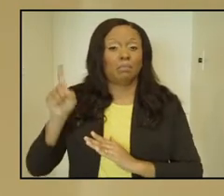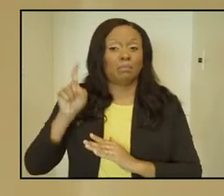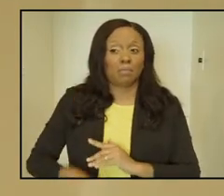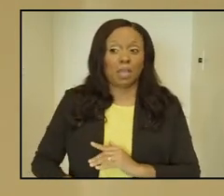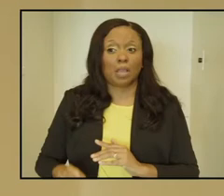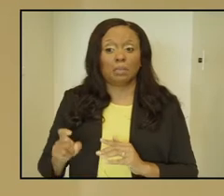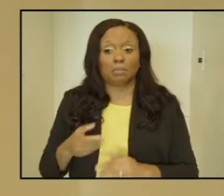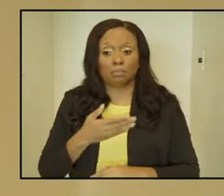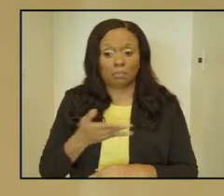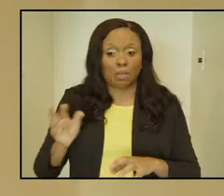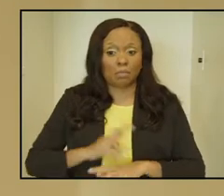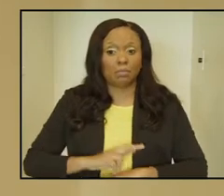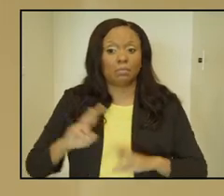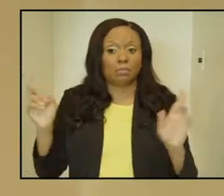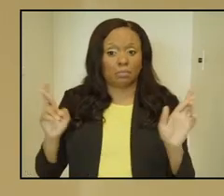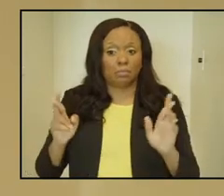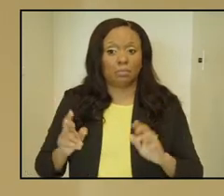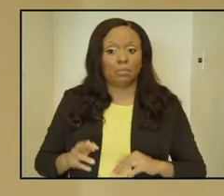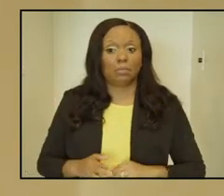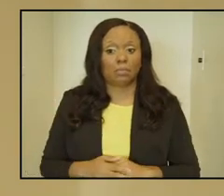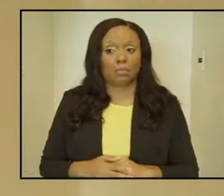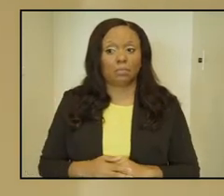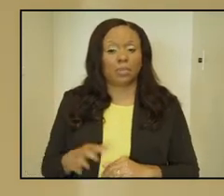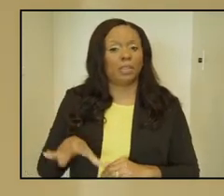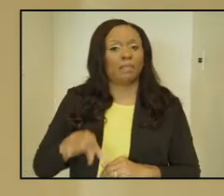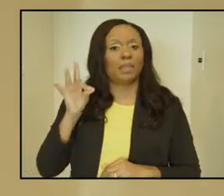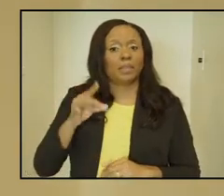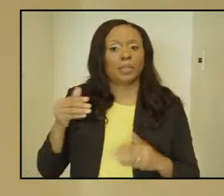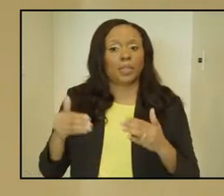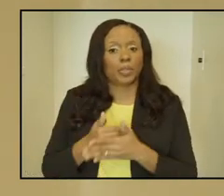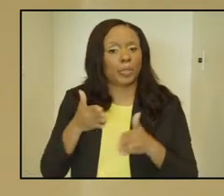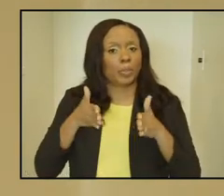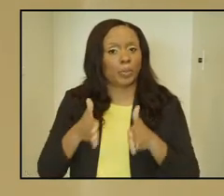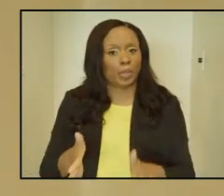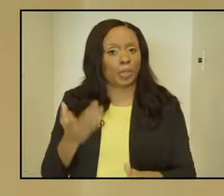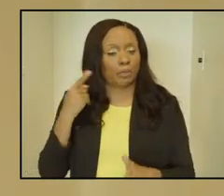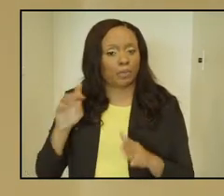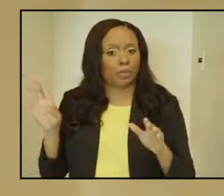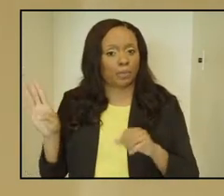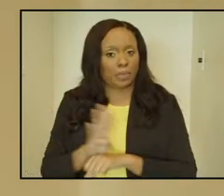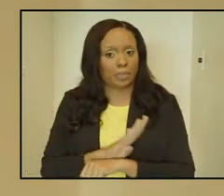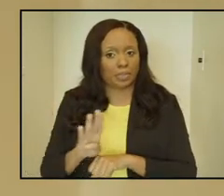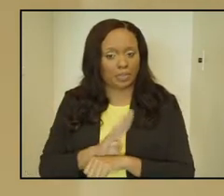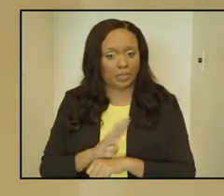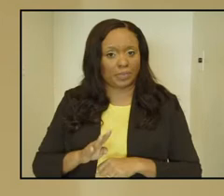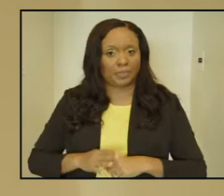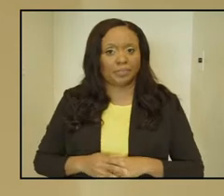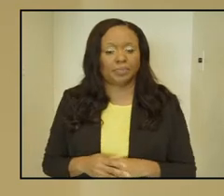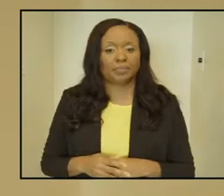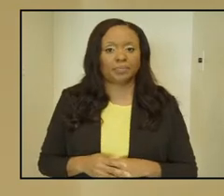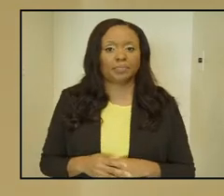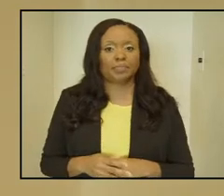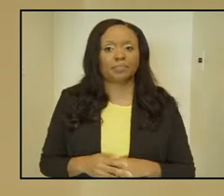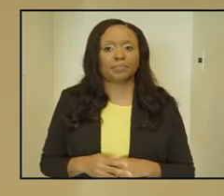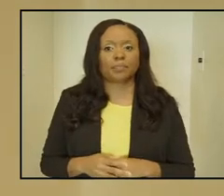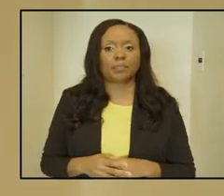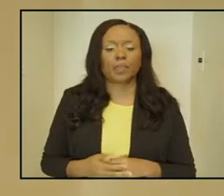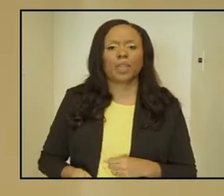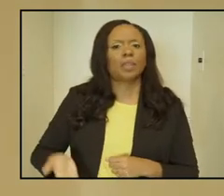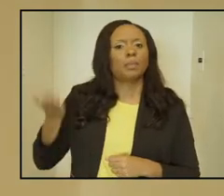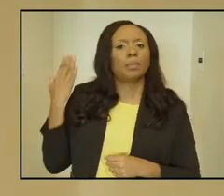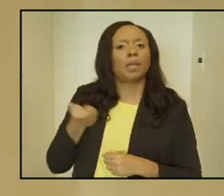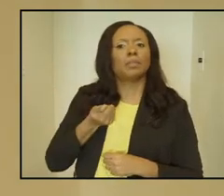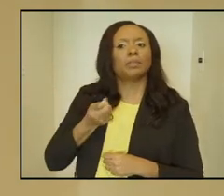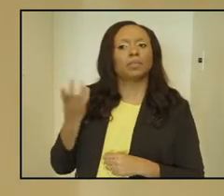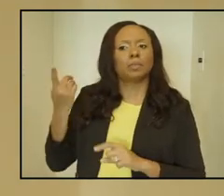we continue to transition to this new way of doing business. I must say that over the past few months, the staff